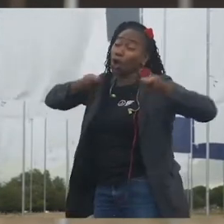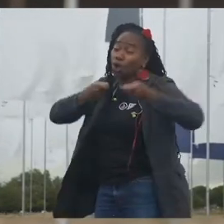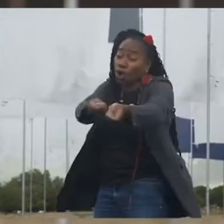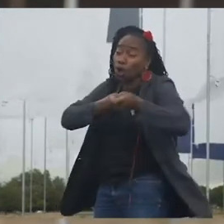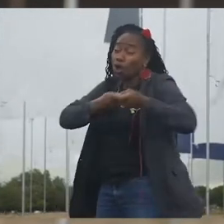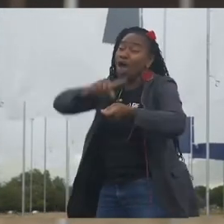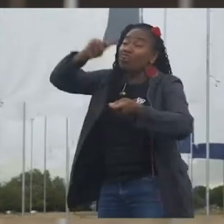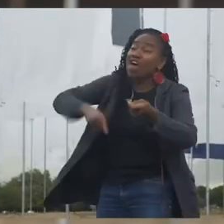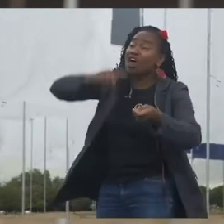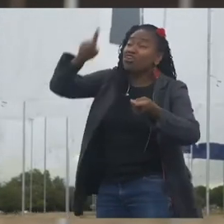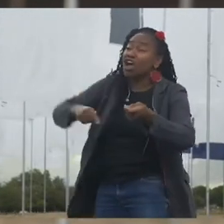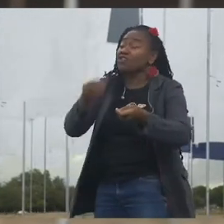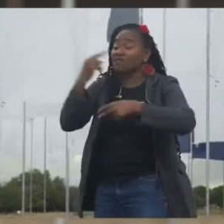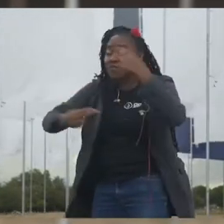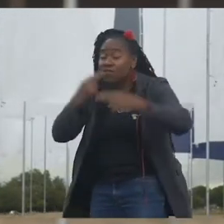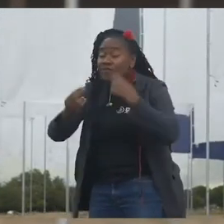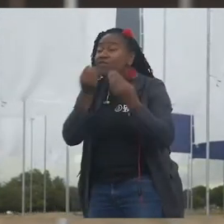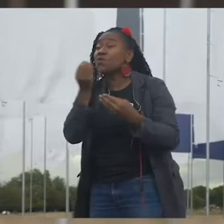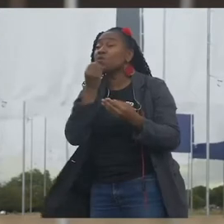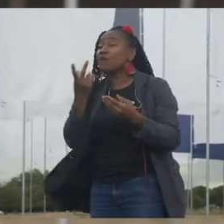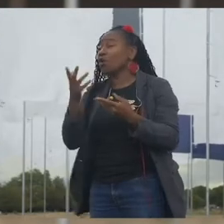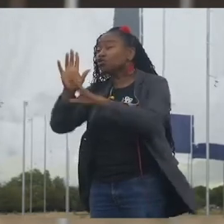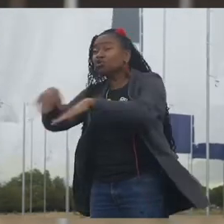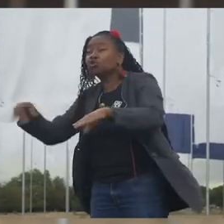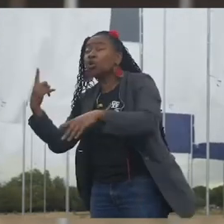older residents, our children who just left care.